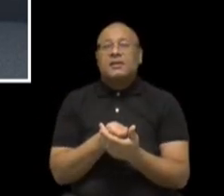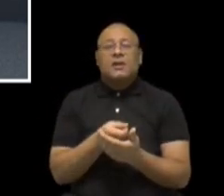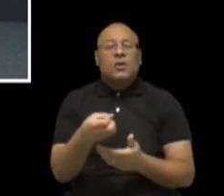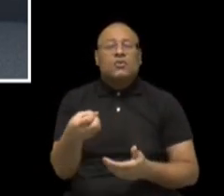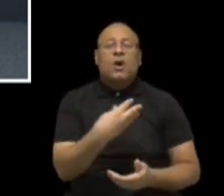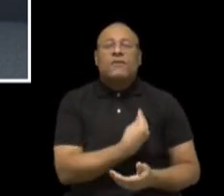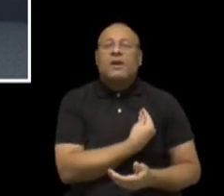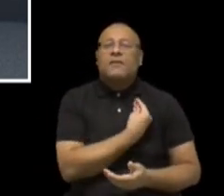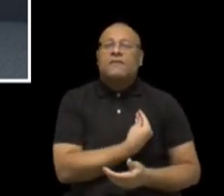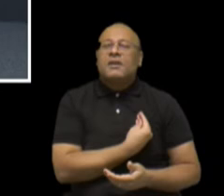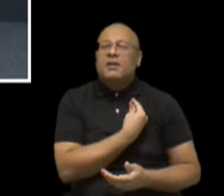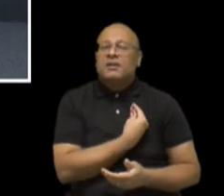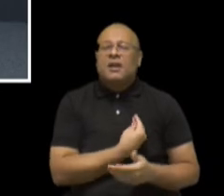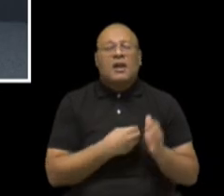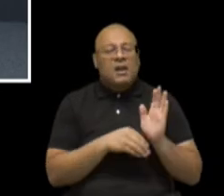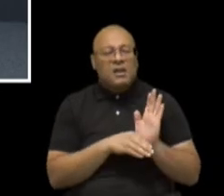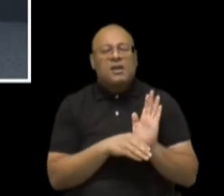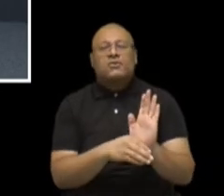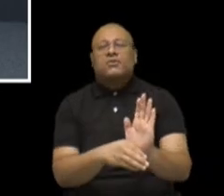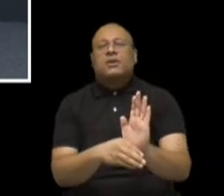to.